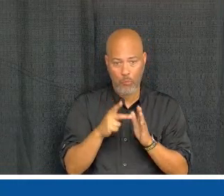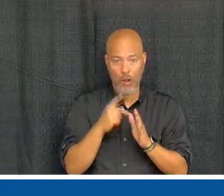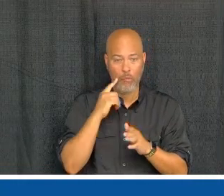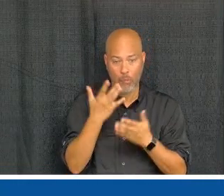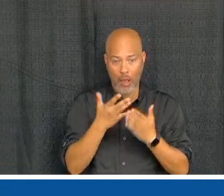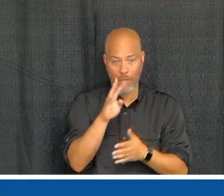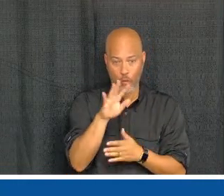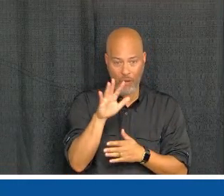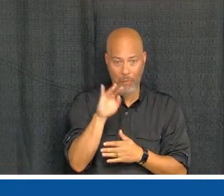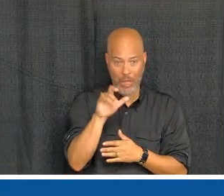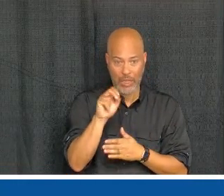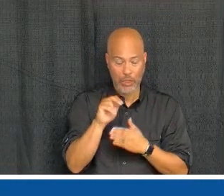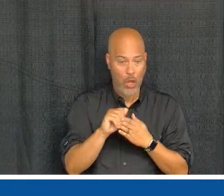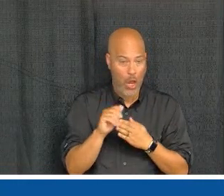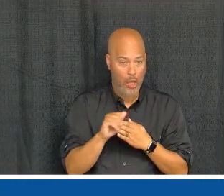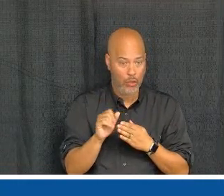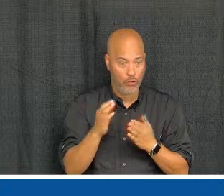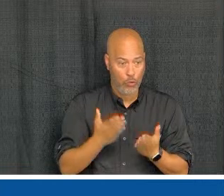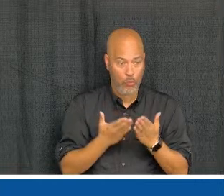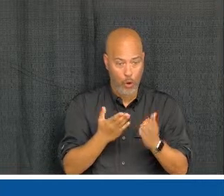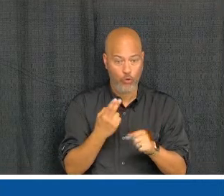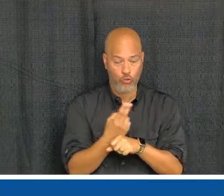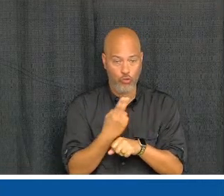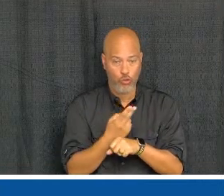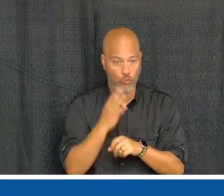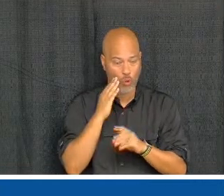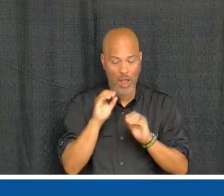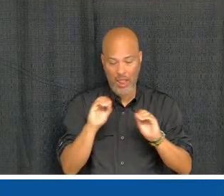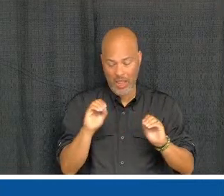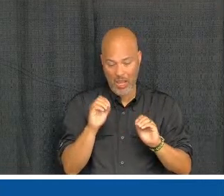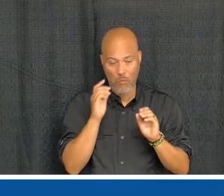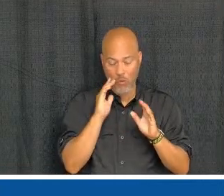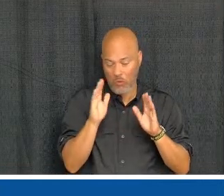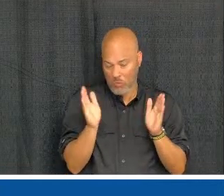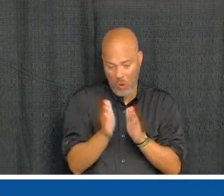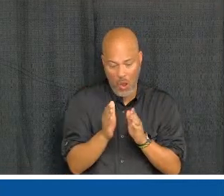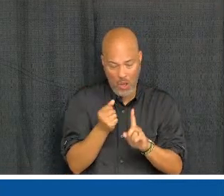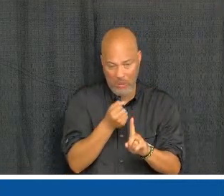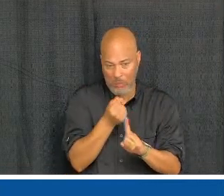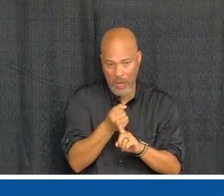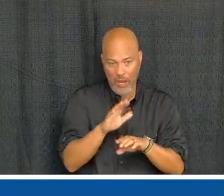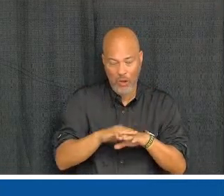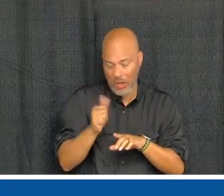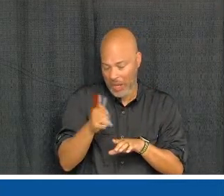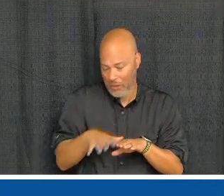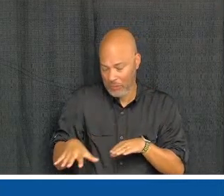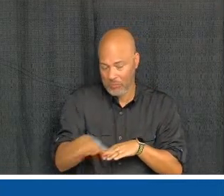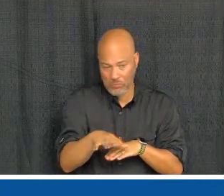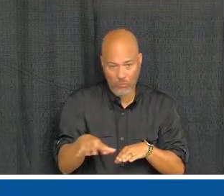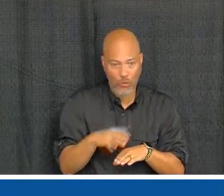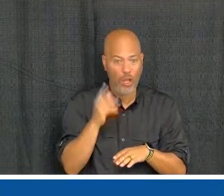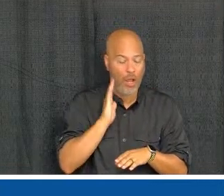$45 million. The proposed use should have little impact on the adjacent tracts. This property was